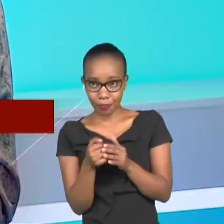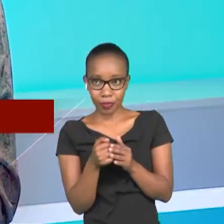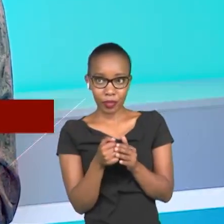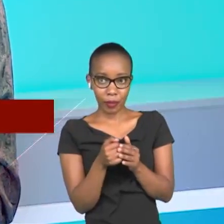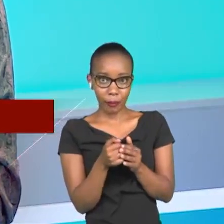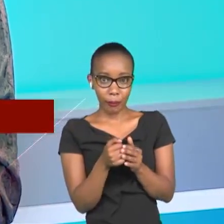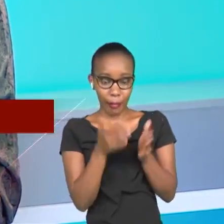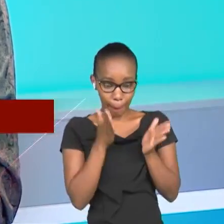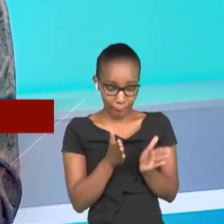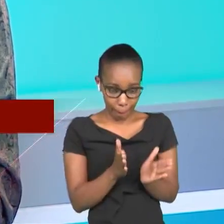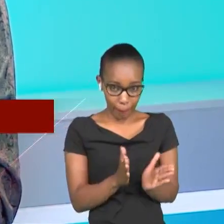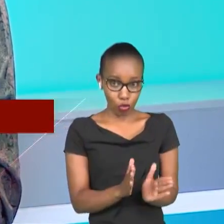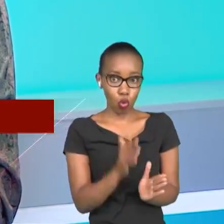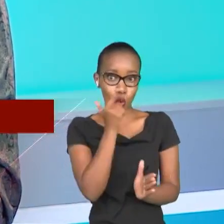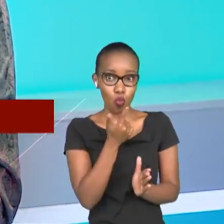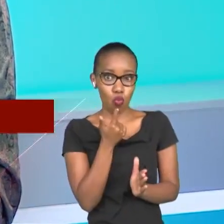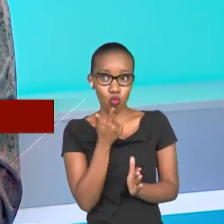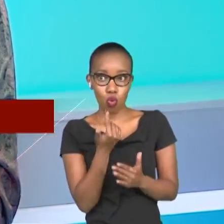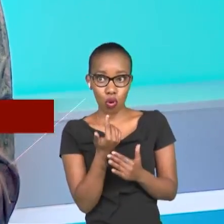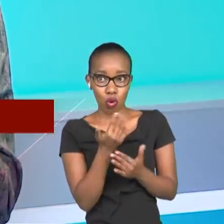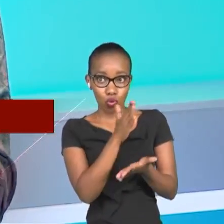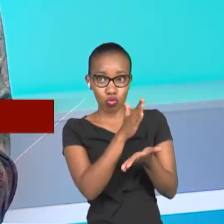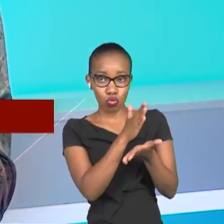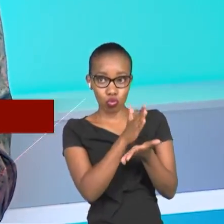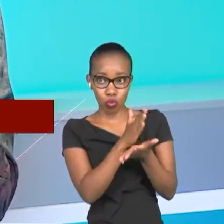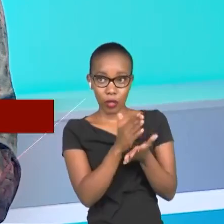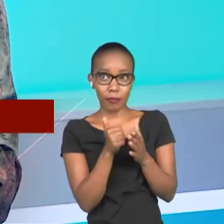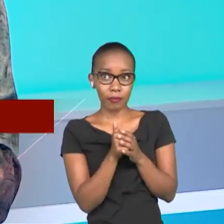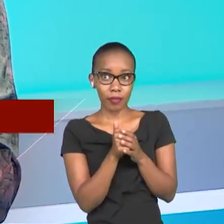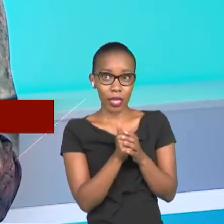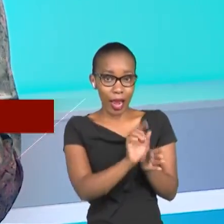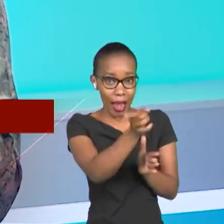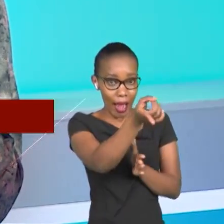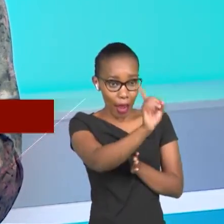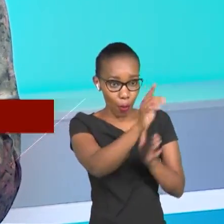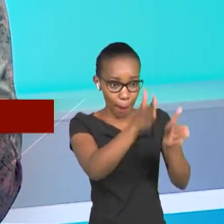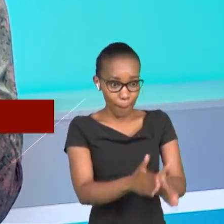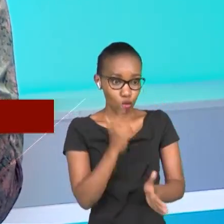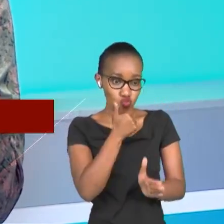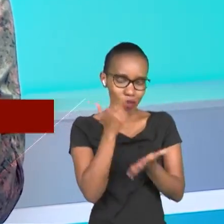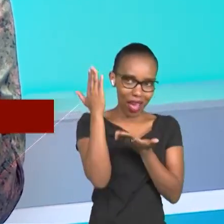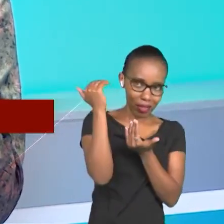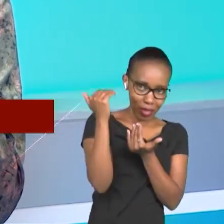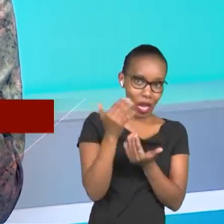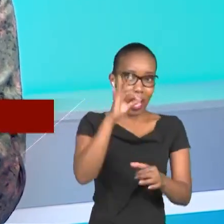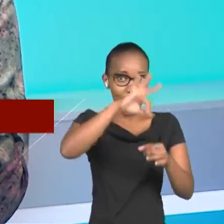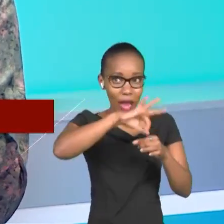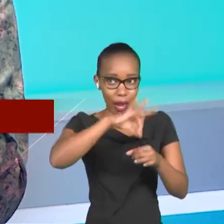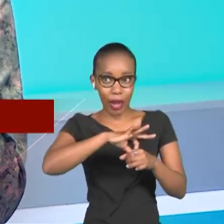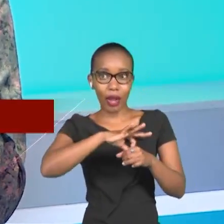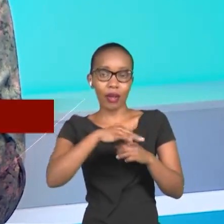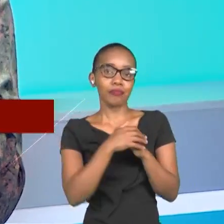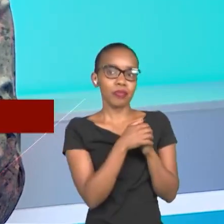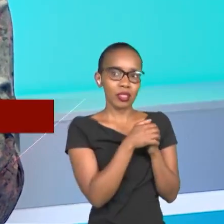is going what you call a Makelod, is that Nairobian, who expected to elect a